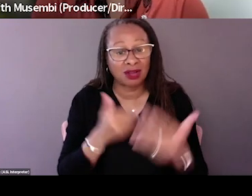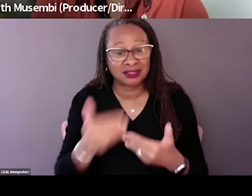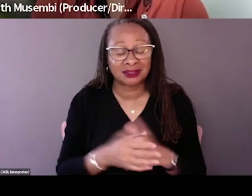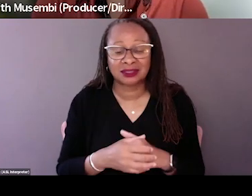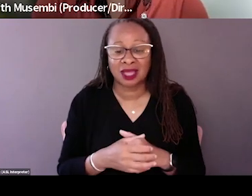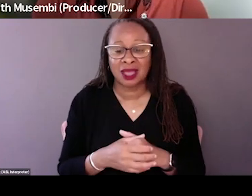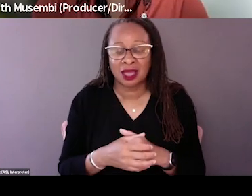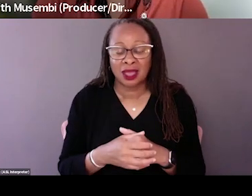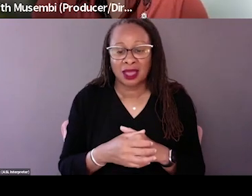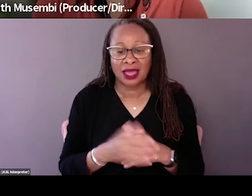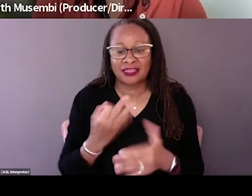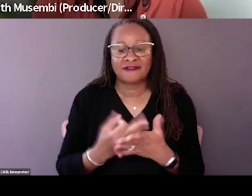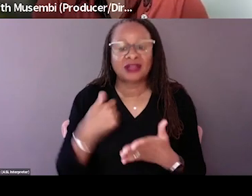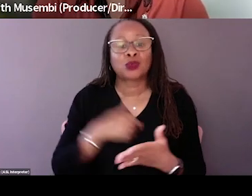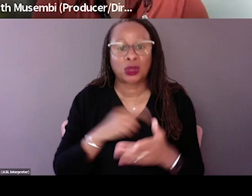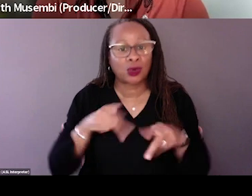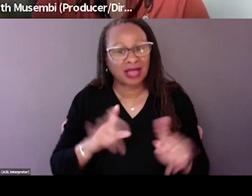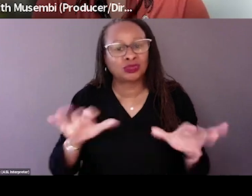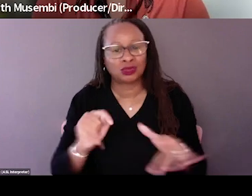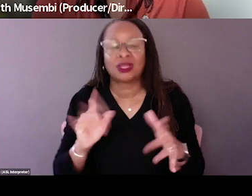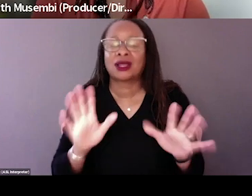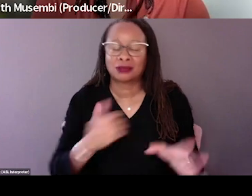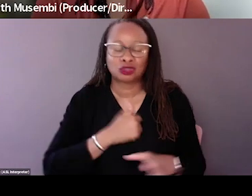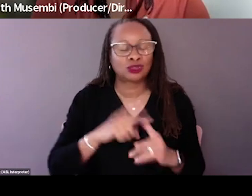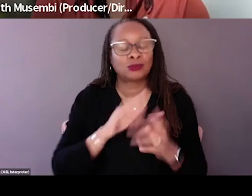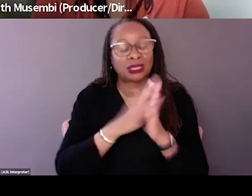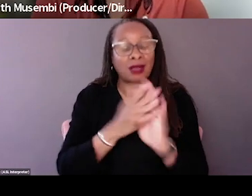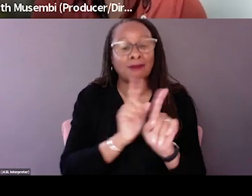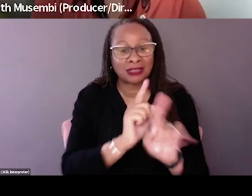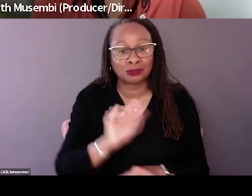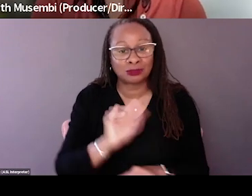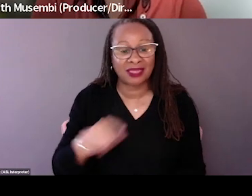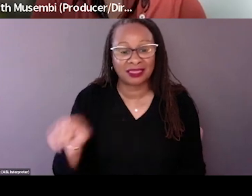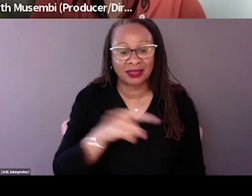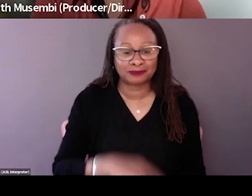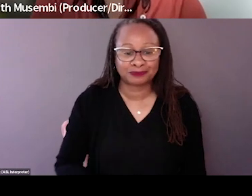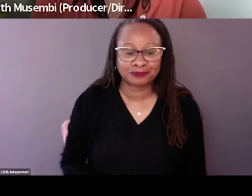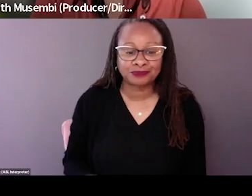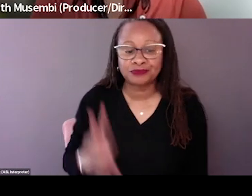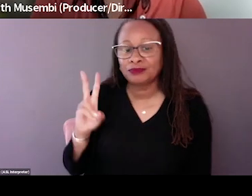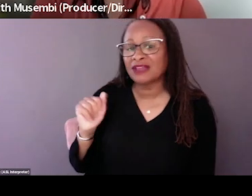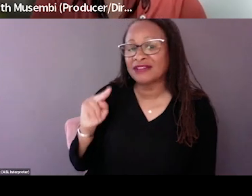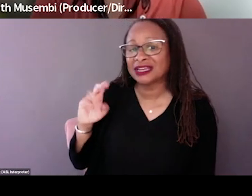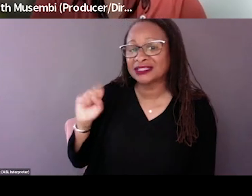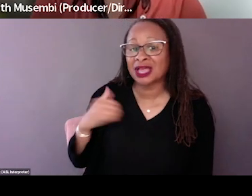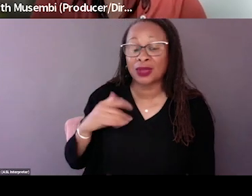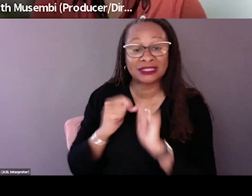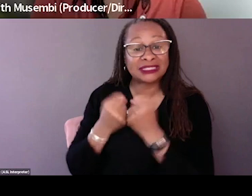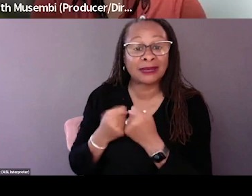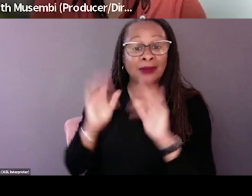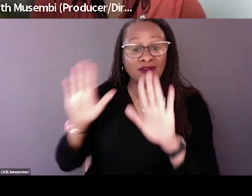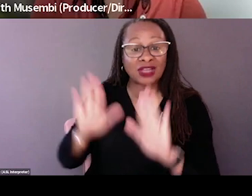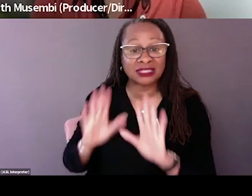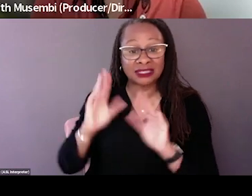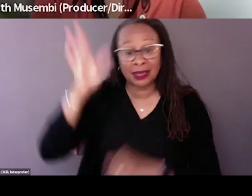that we were allowed to do that. We worked with a team of fantastic men as well, actually, because there